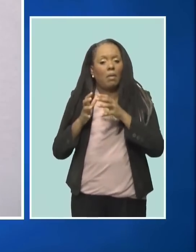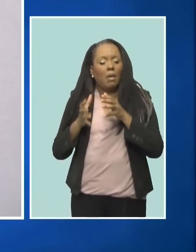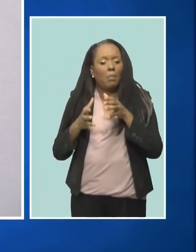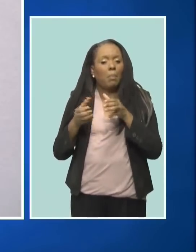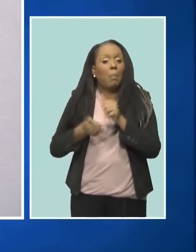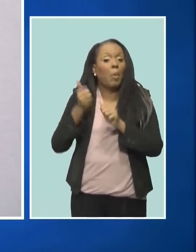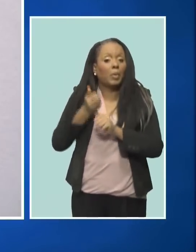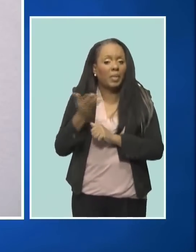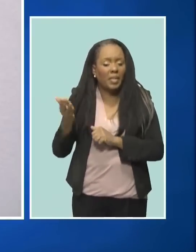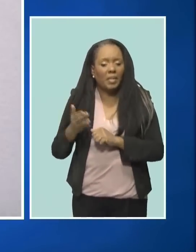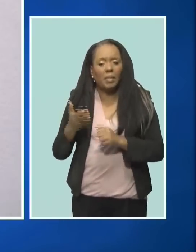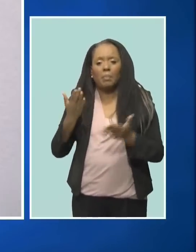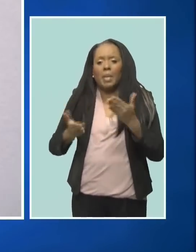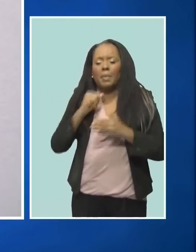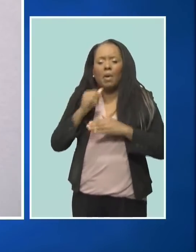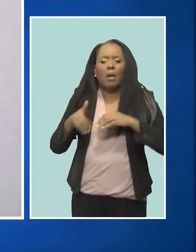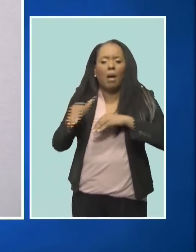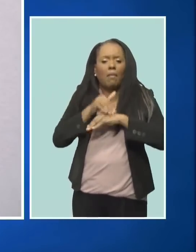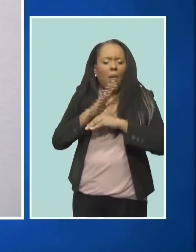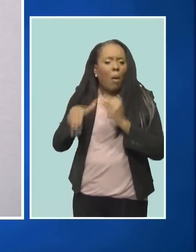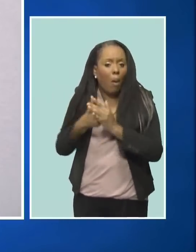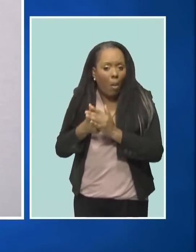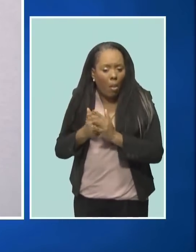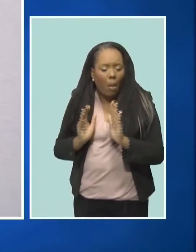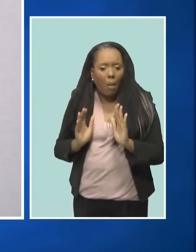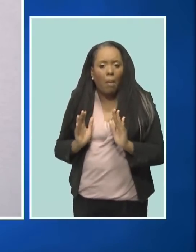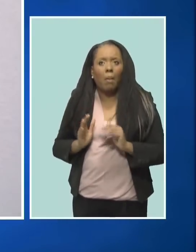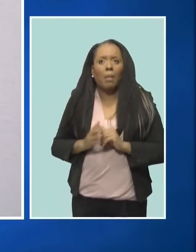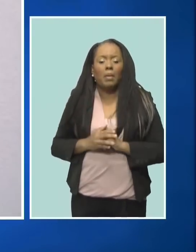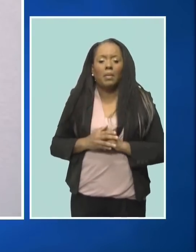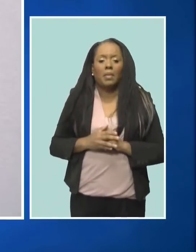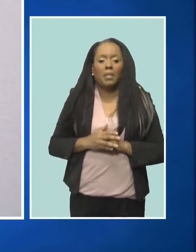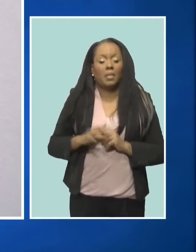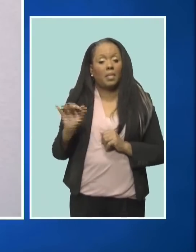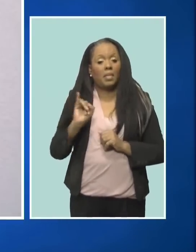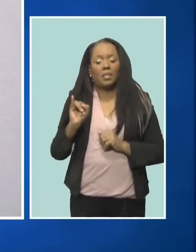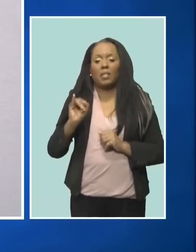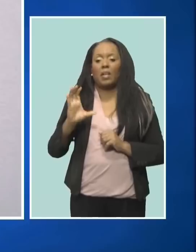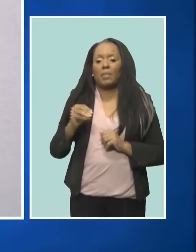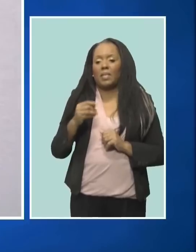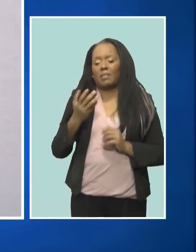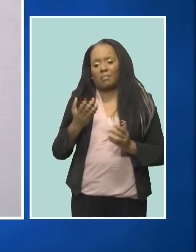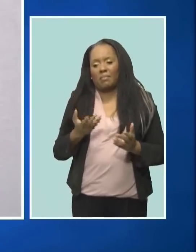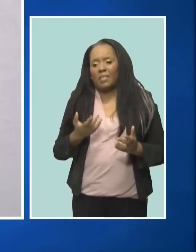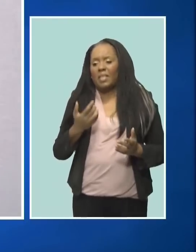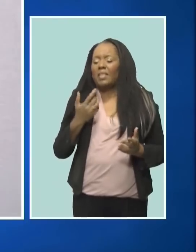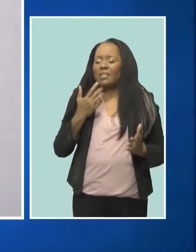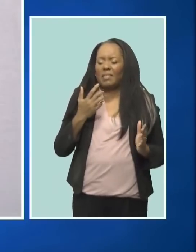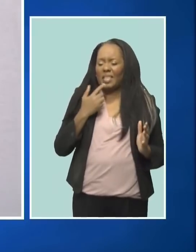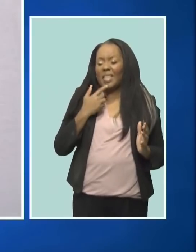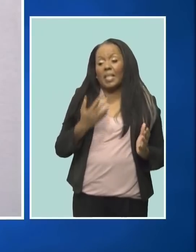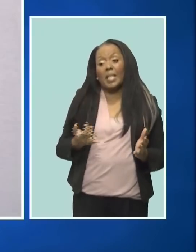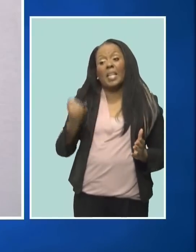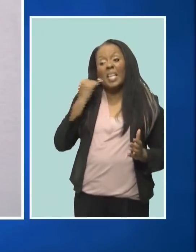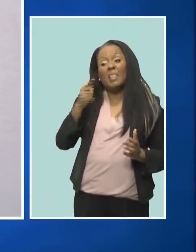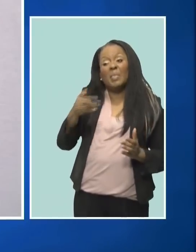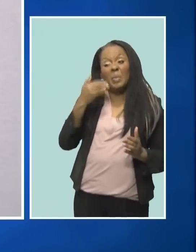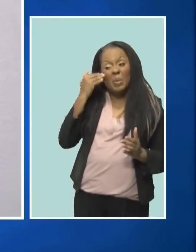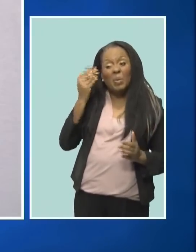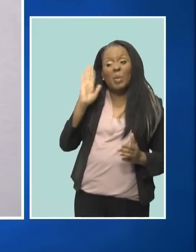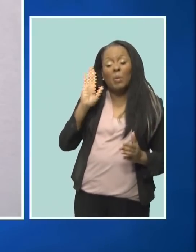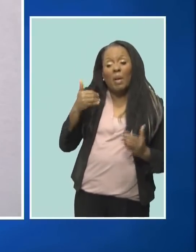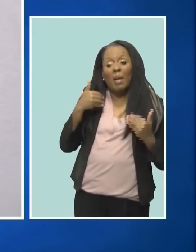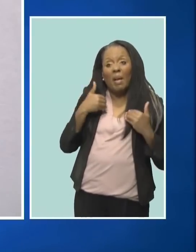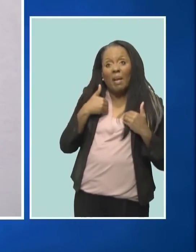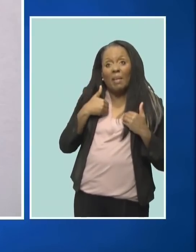all. I don't think it is unreasonable for insurance company to say, well, if you're going to have this expense coming in January,